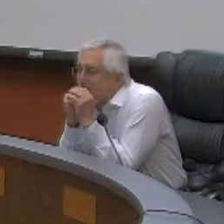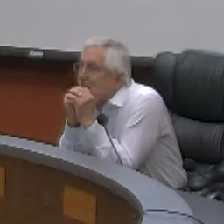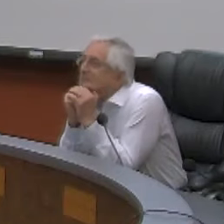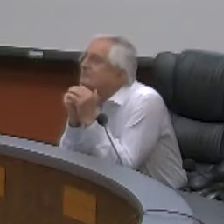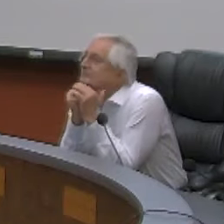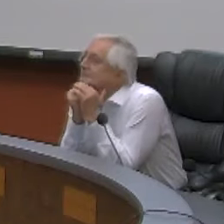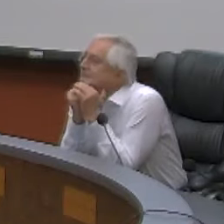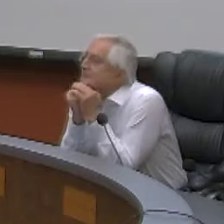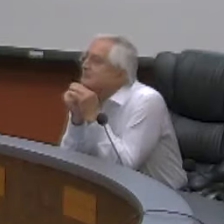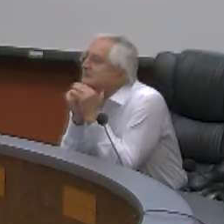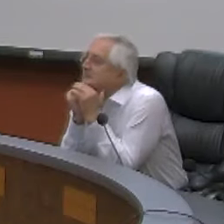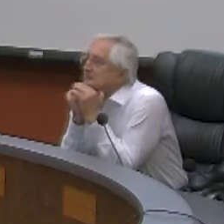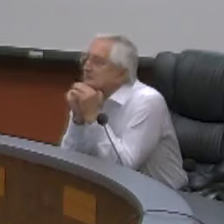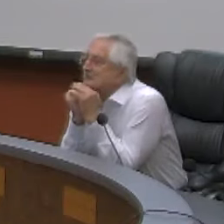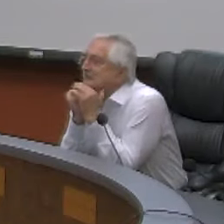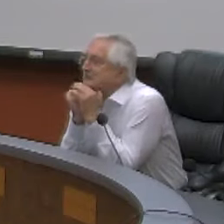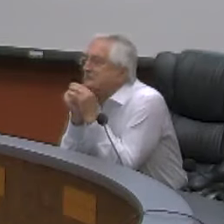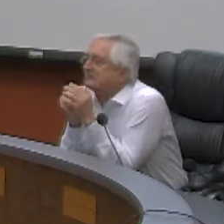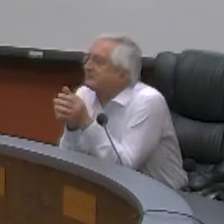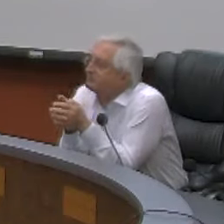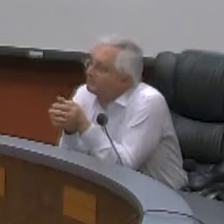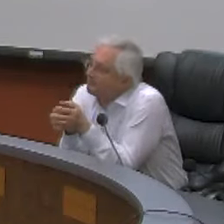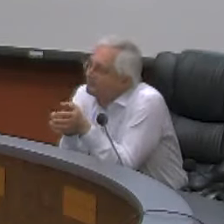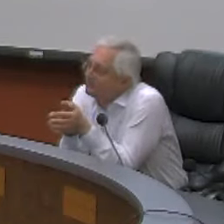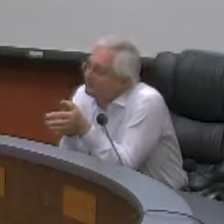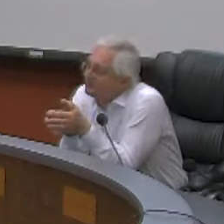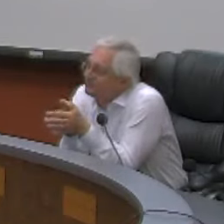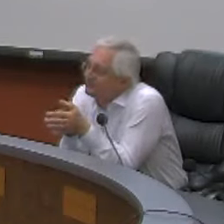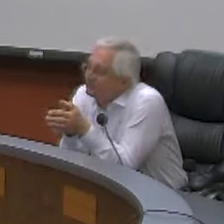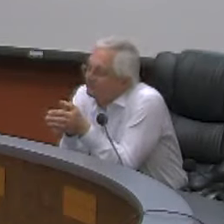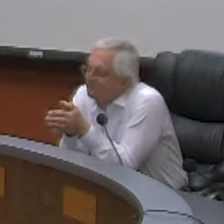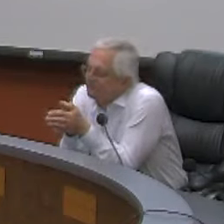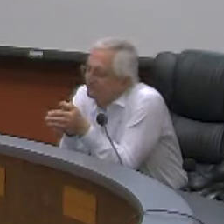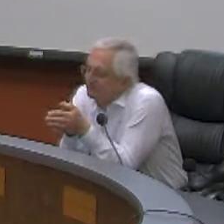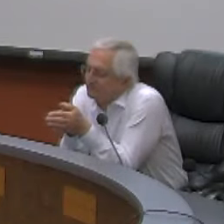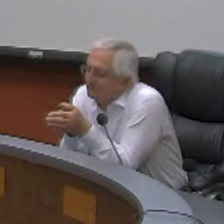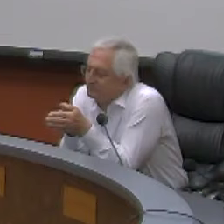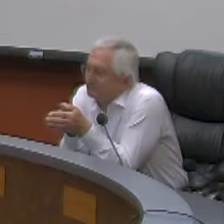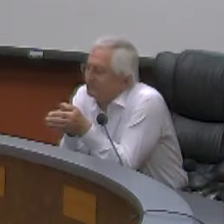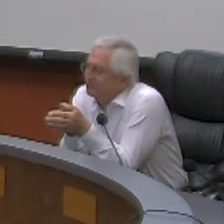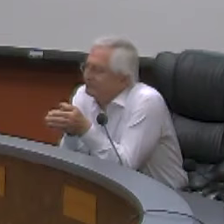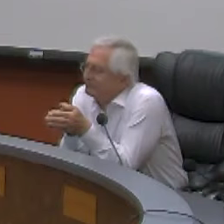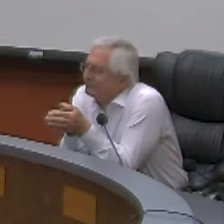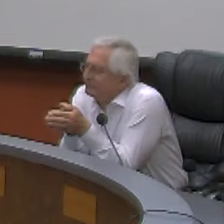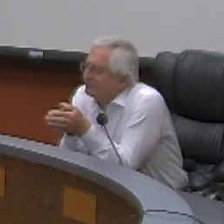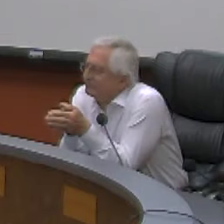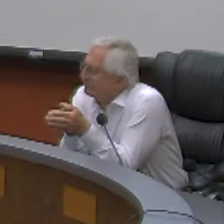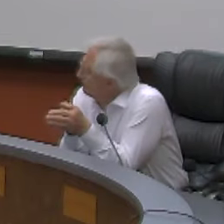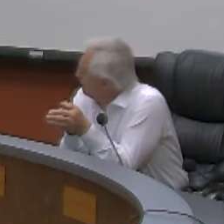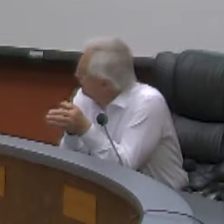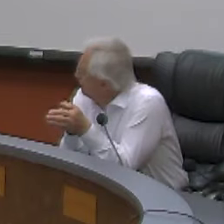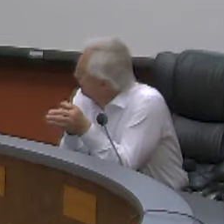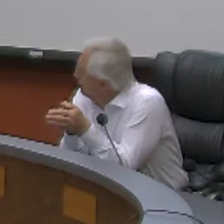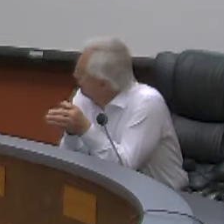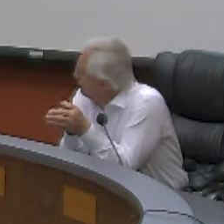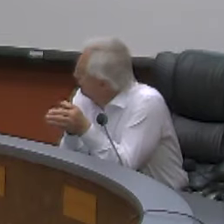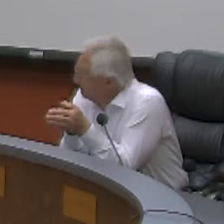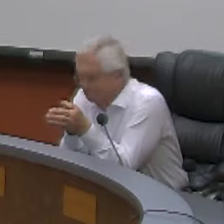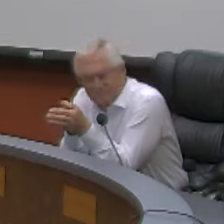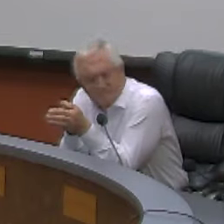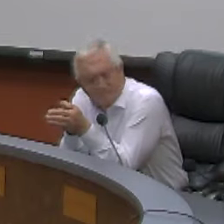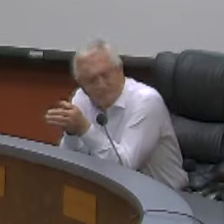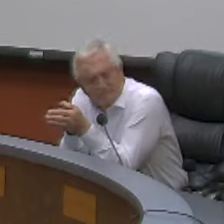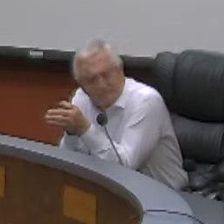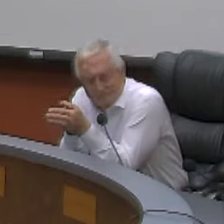It applies to IGAs that can apply to the county. It can apply to Prescott Valley. We can run water out